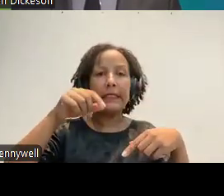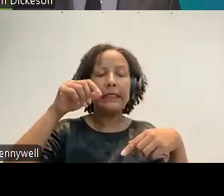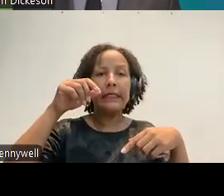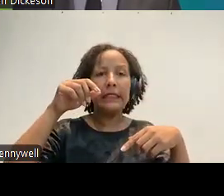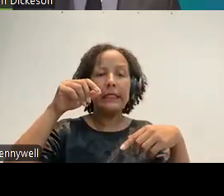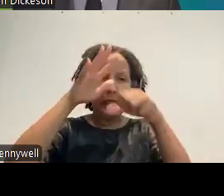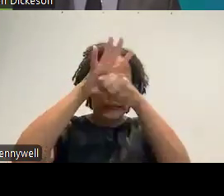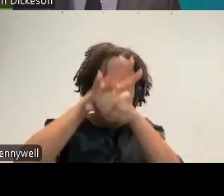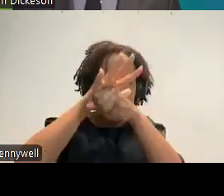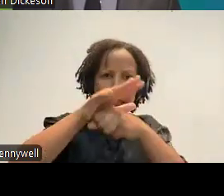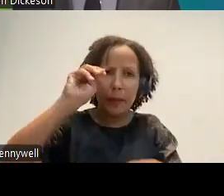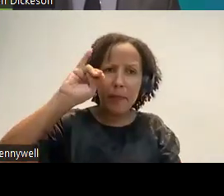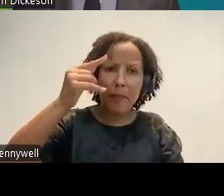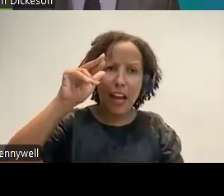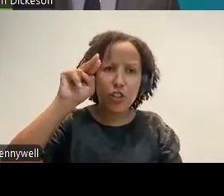challenges, and